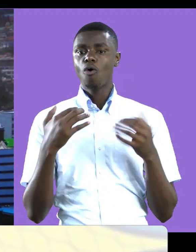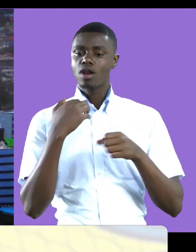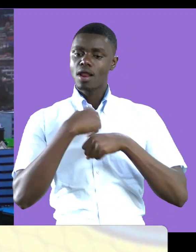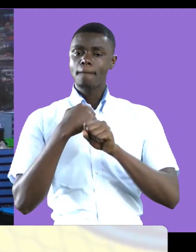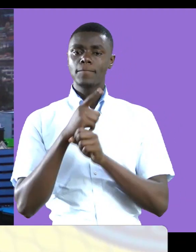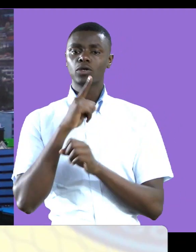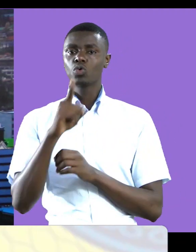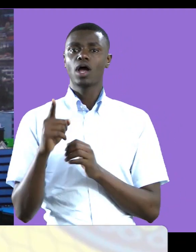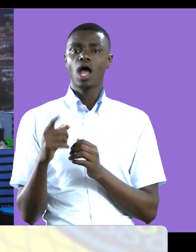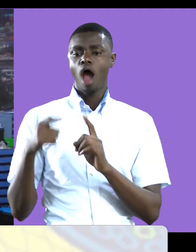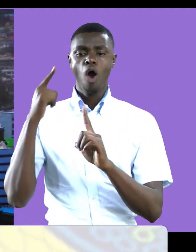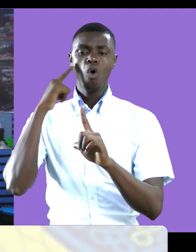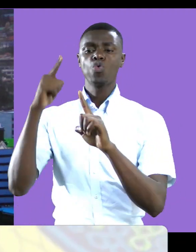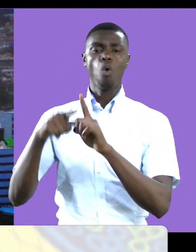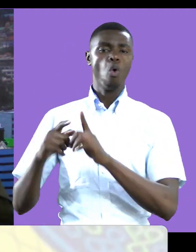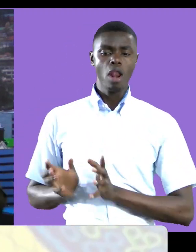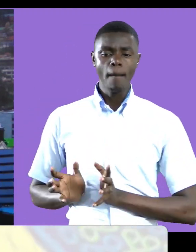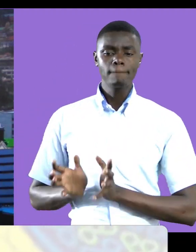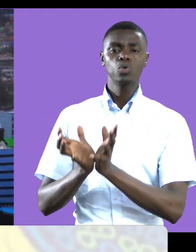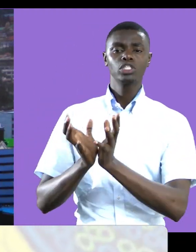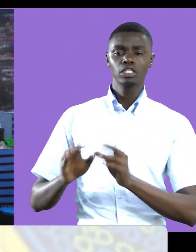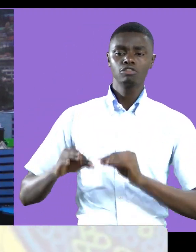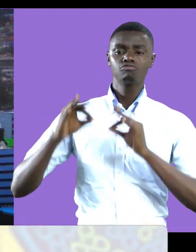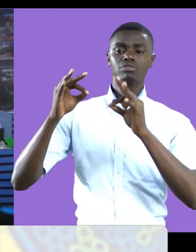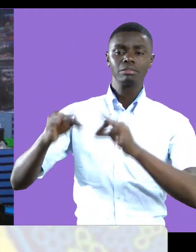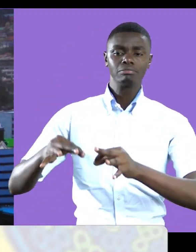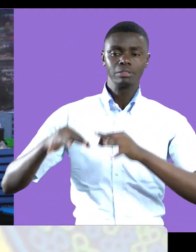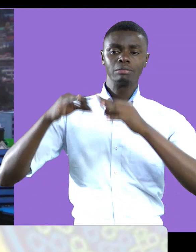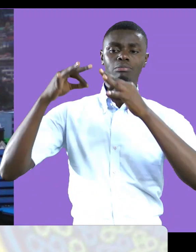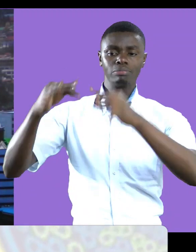these goals to another year?